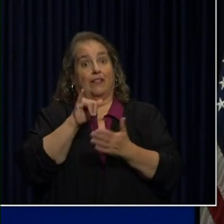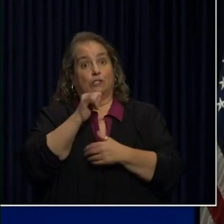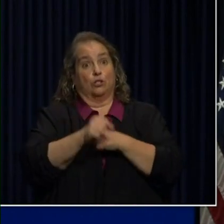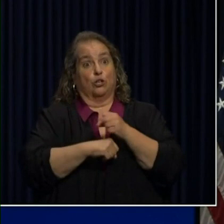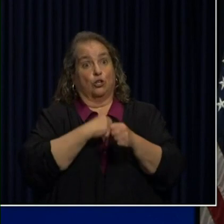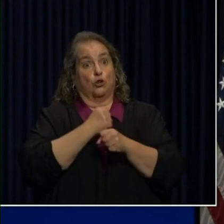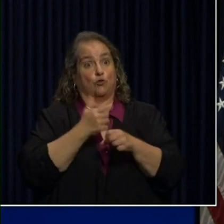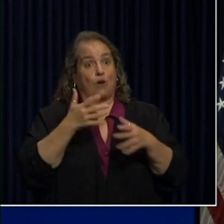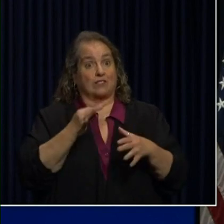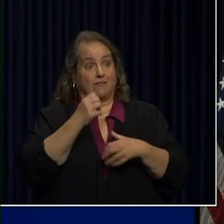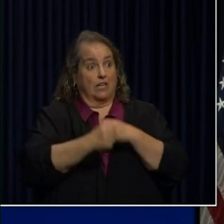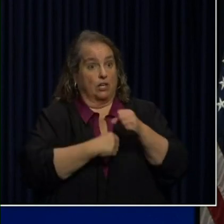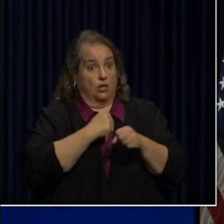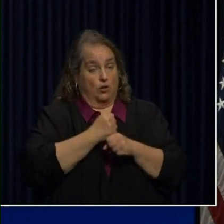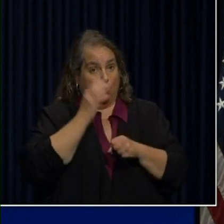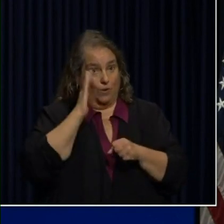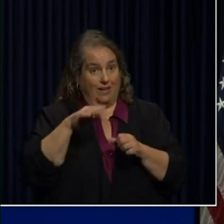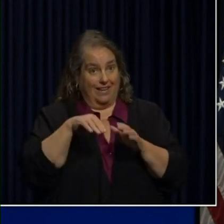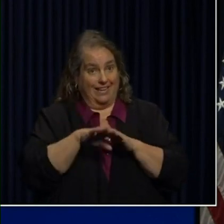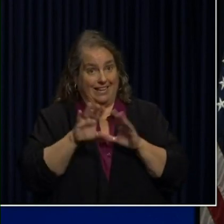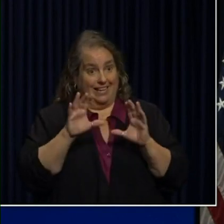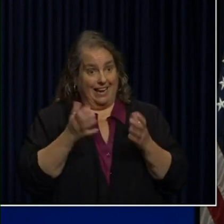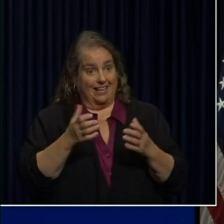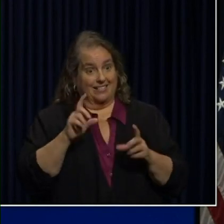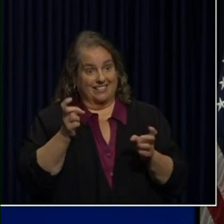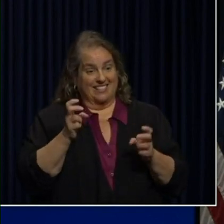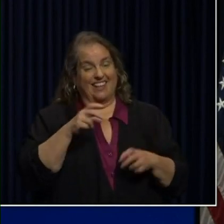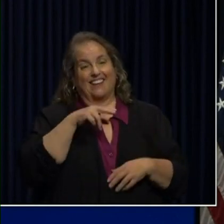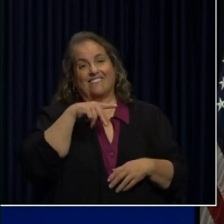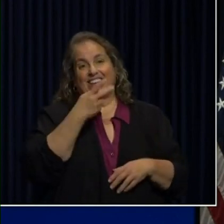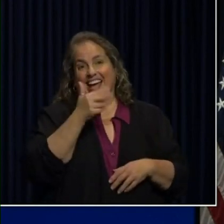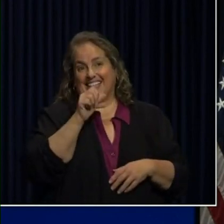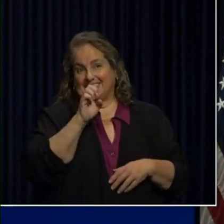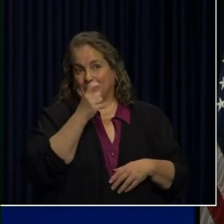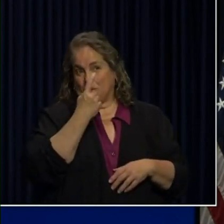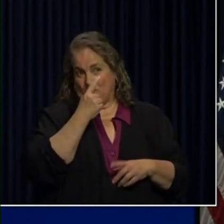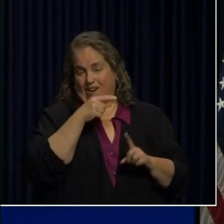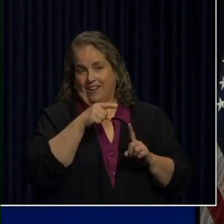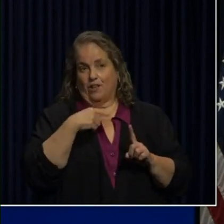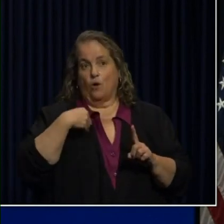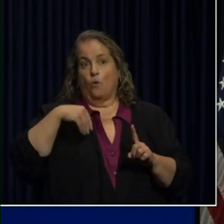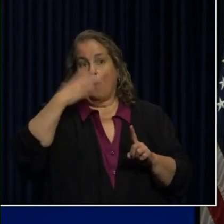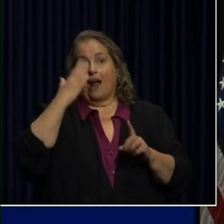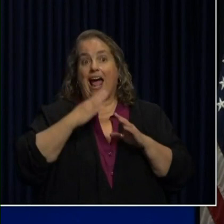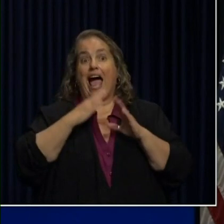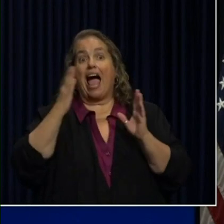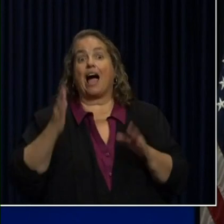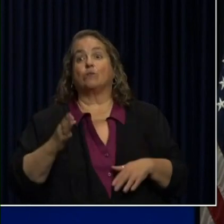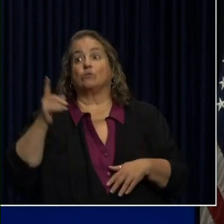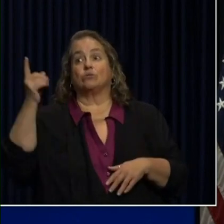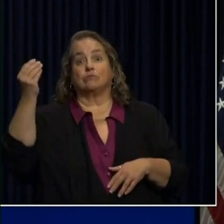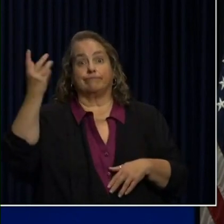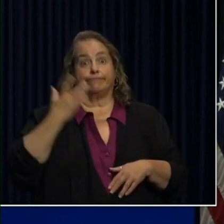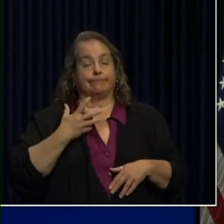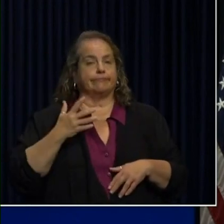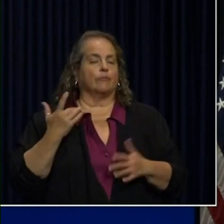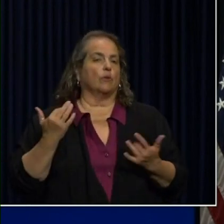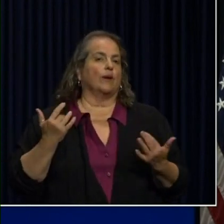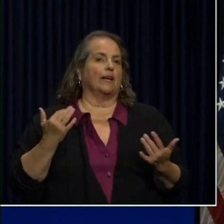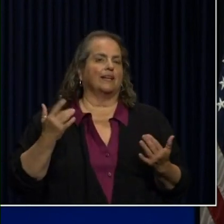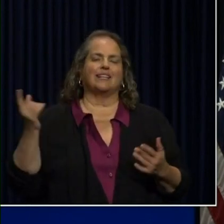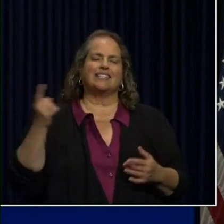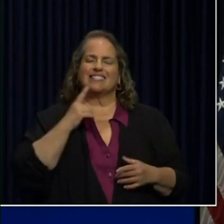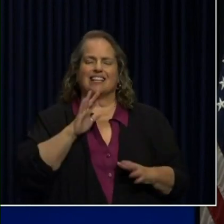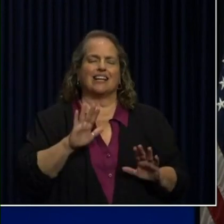for the rest of the year. You must have noticed phase 1, even in the White House's recommendations. I want to wait